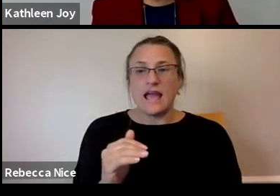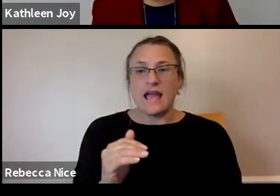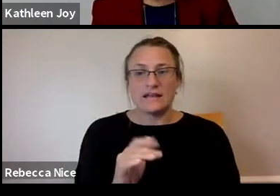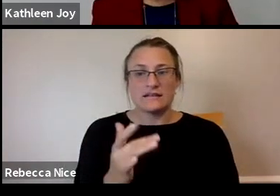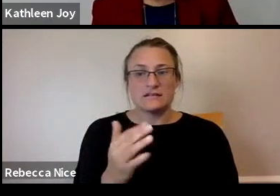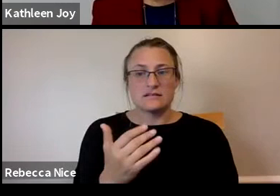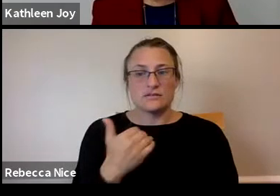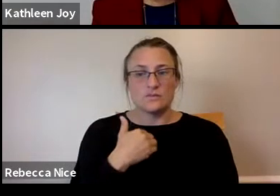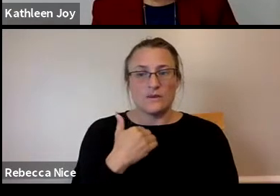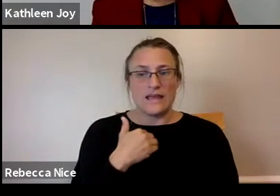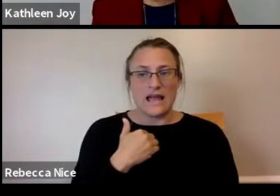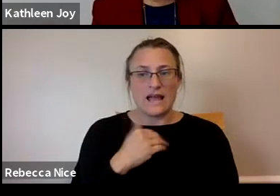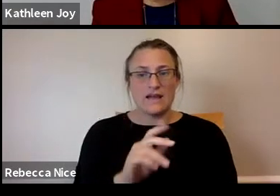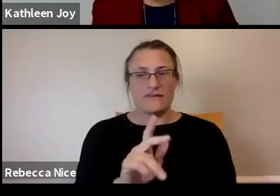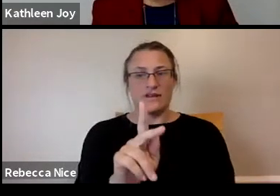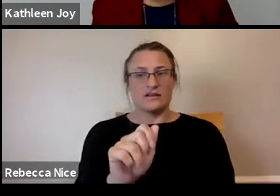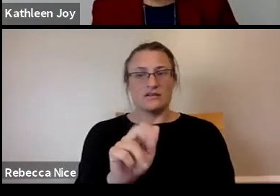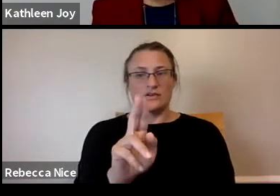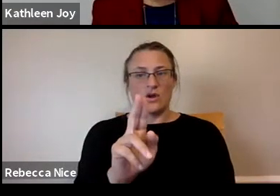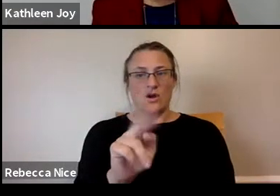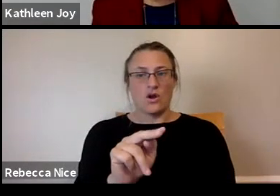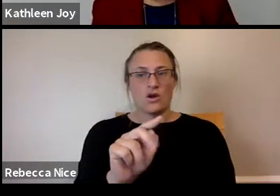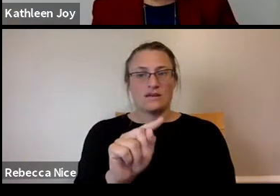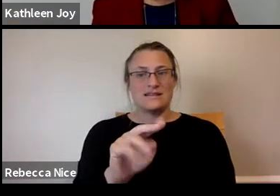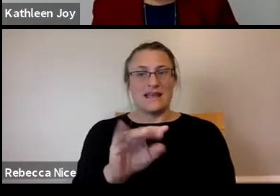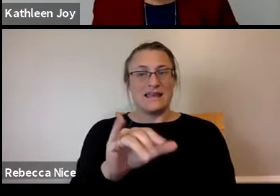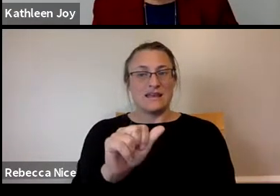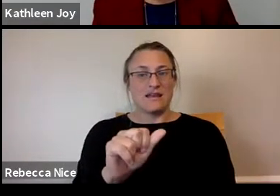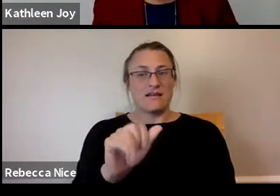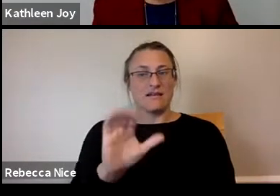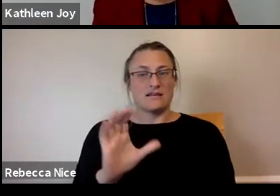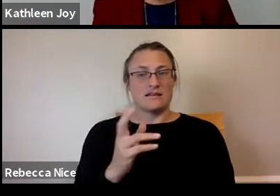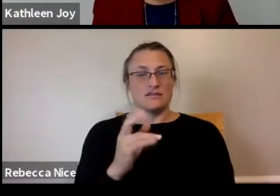Chitnis. Are you there? I thought we had you earlier.